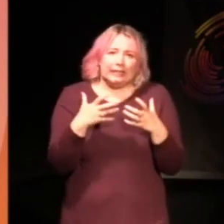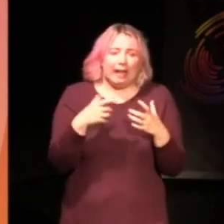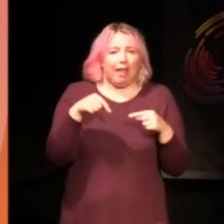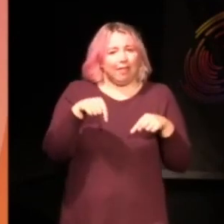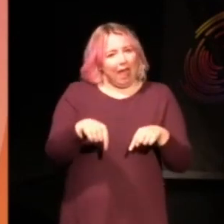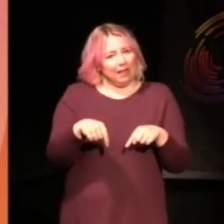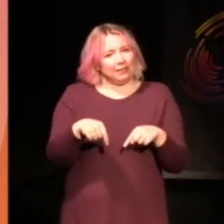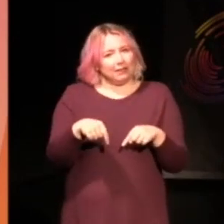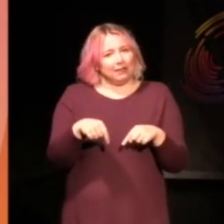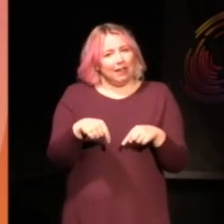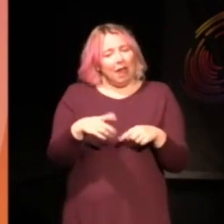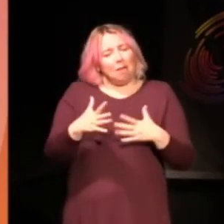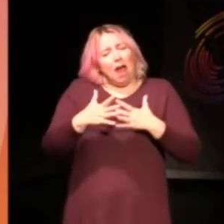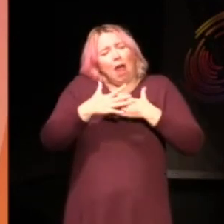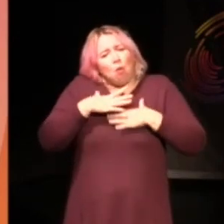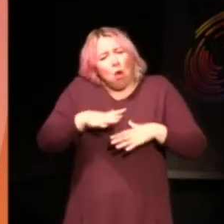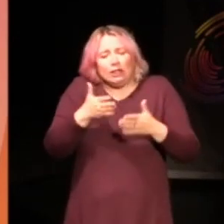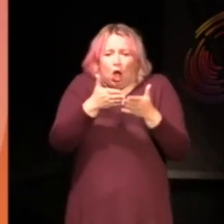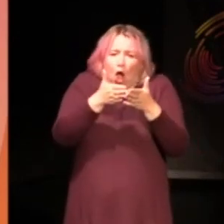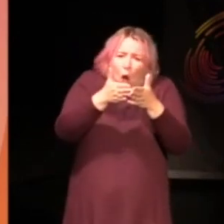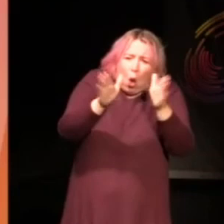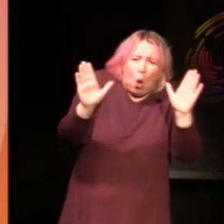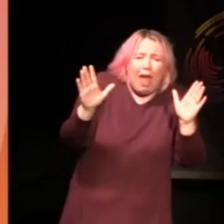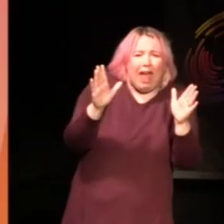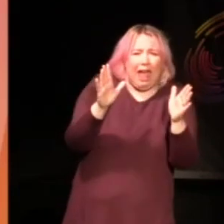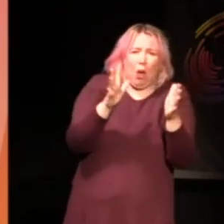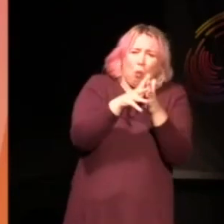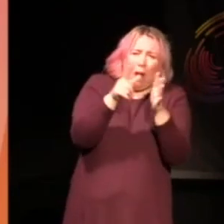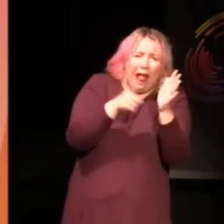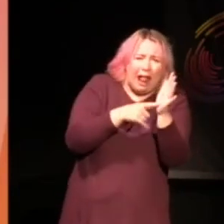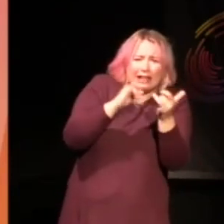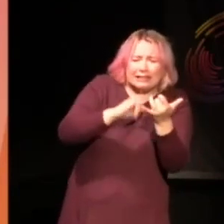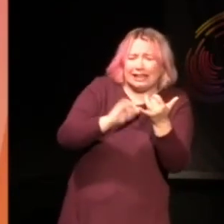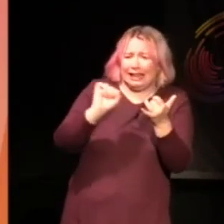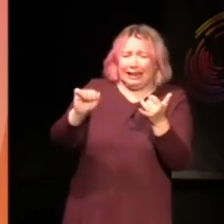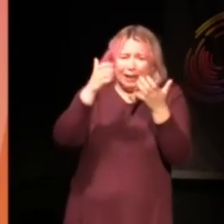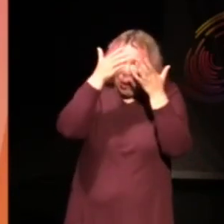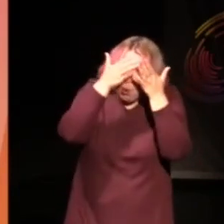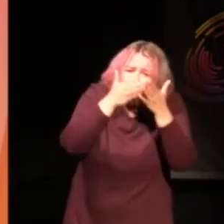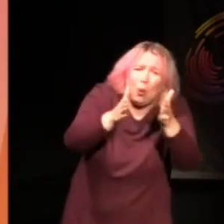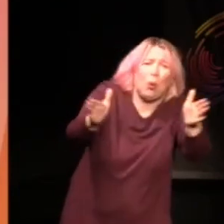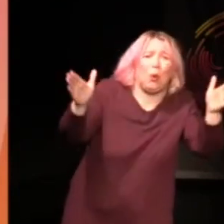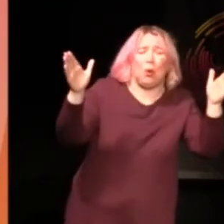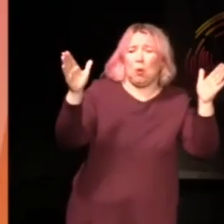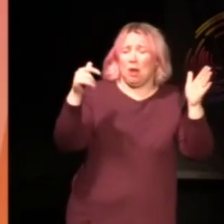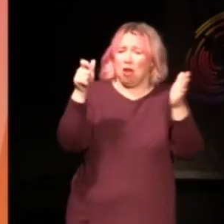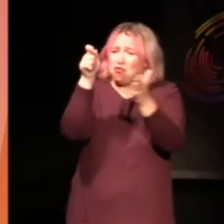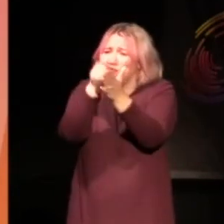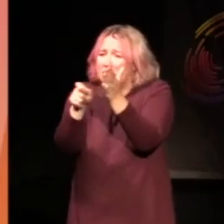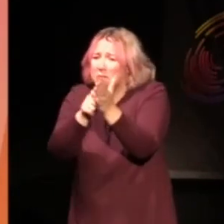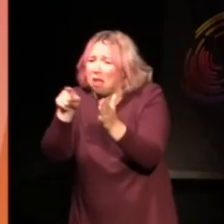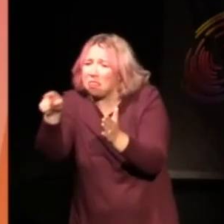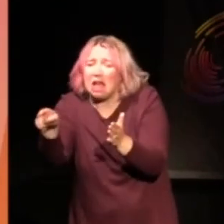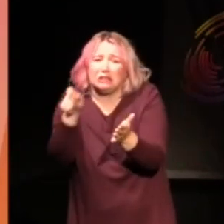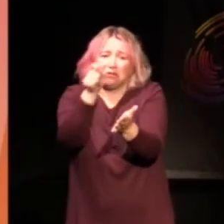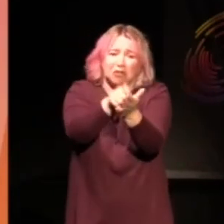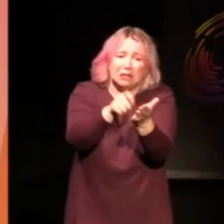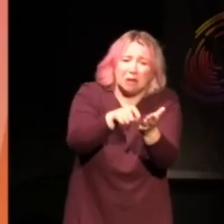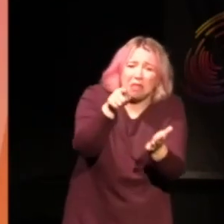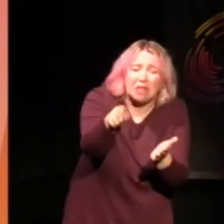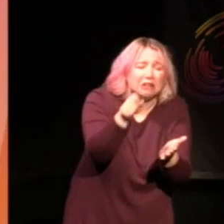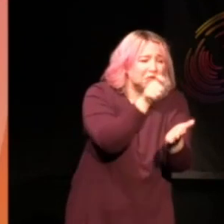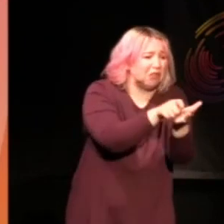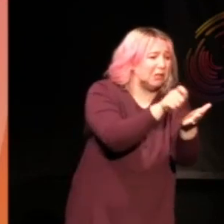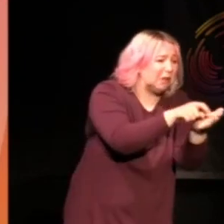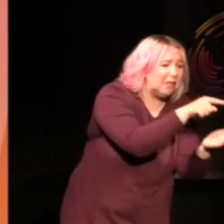The openness, the intellectually, he's a nomad, I can see. And I like that very much. So maybe